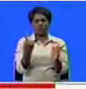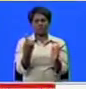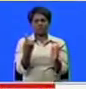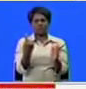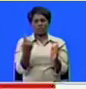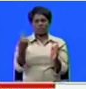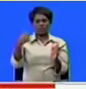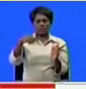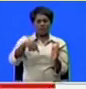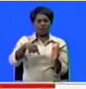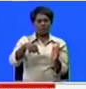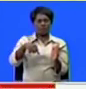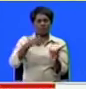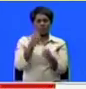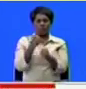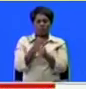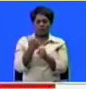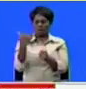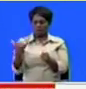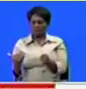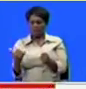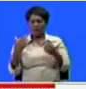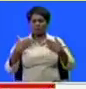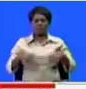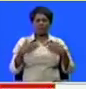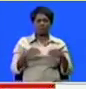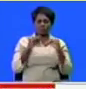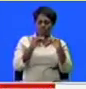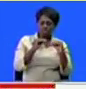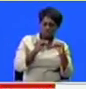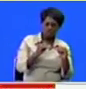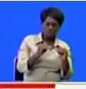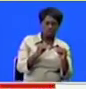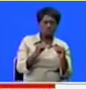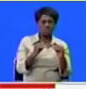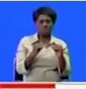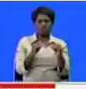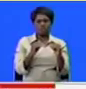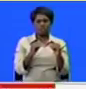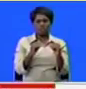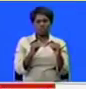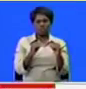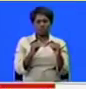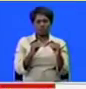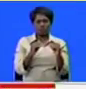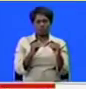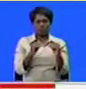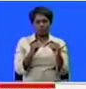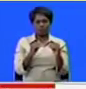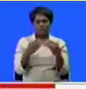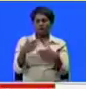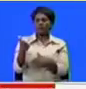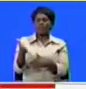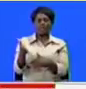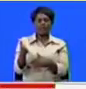come out and try to work with young people and instill in them the ability to play the game. It just felt good to be out there and to be